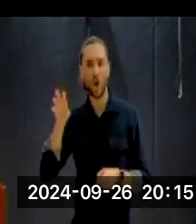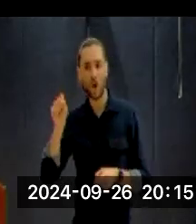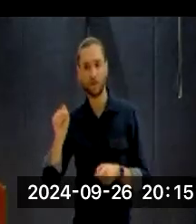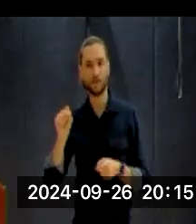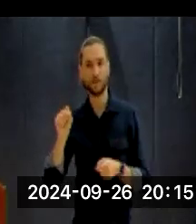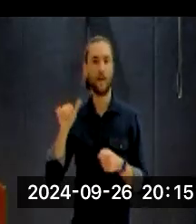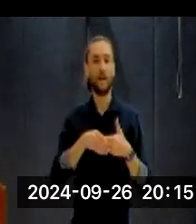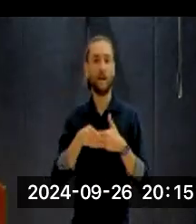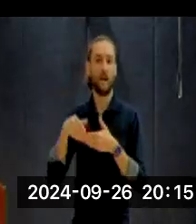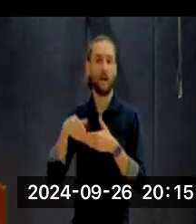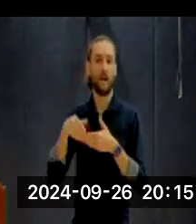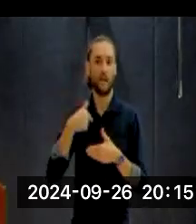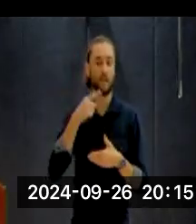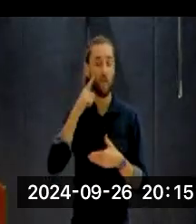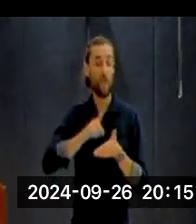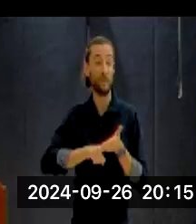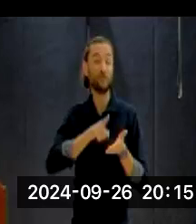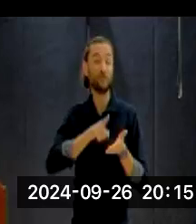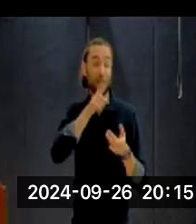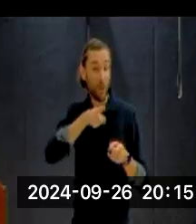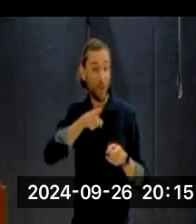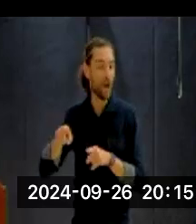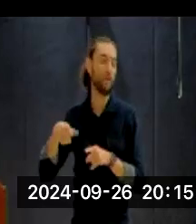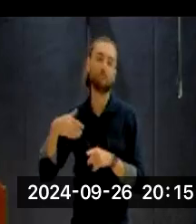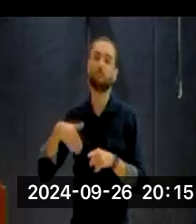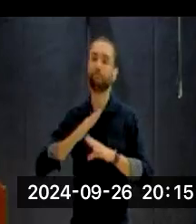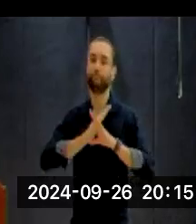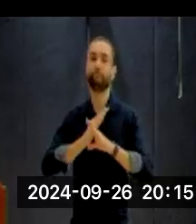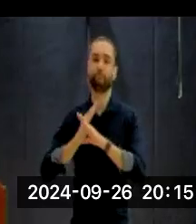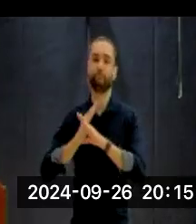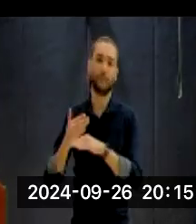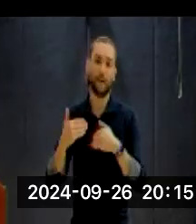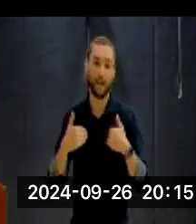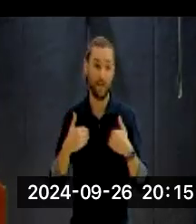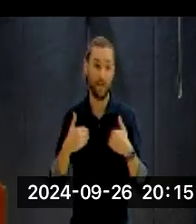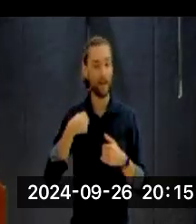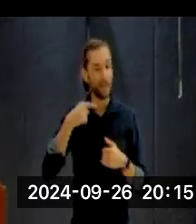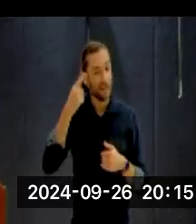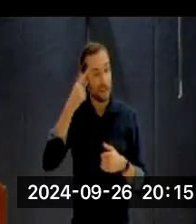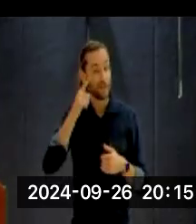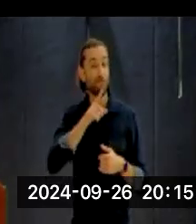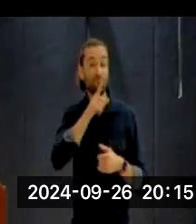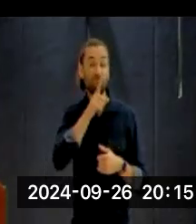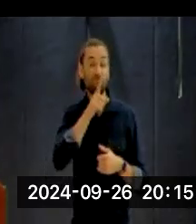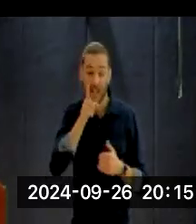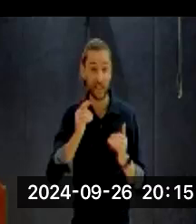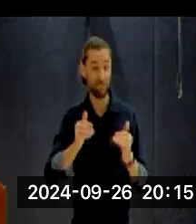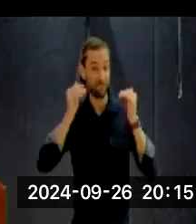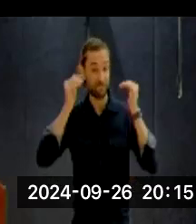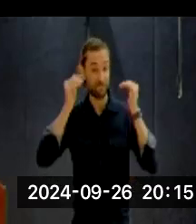going on is really inaccessible. And I think really making the laws